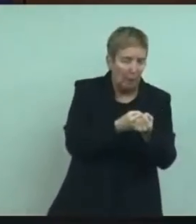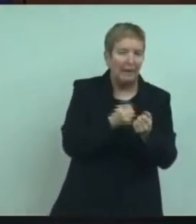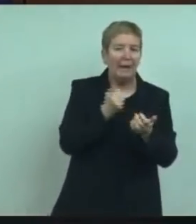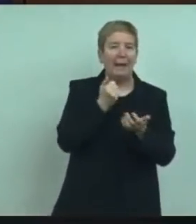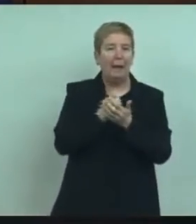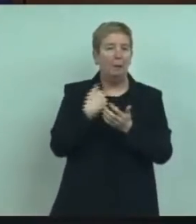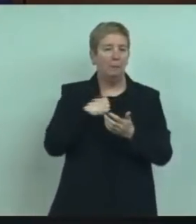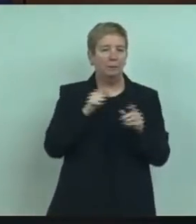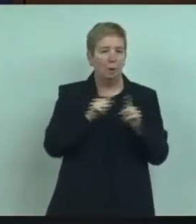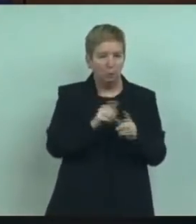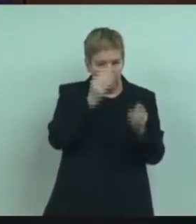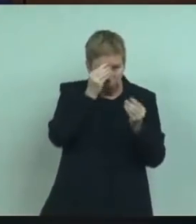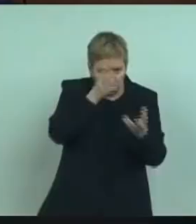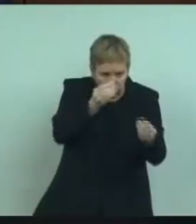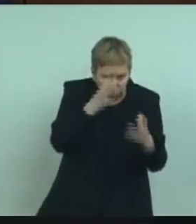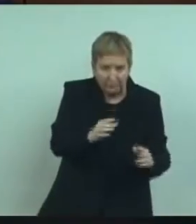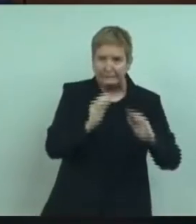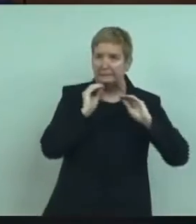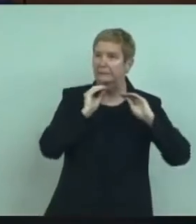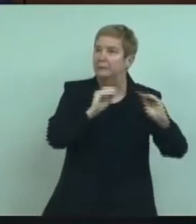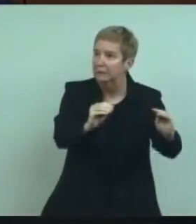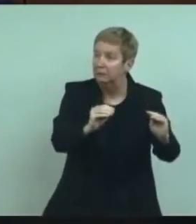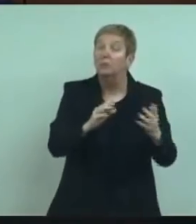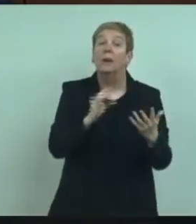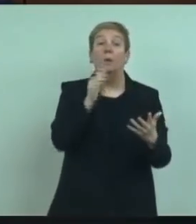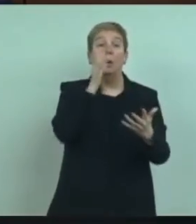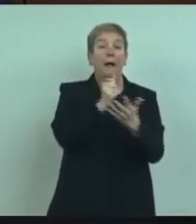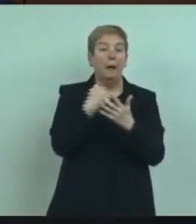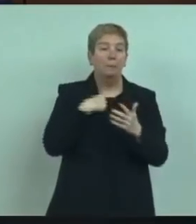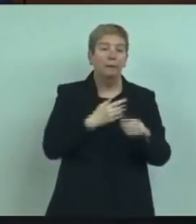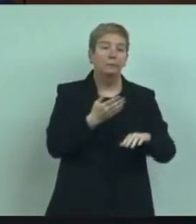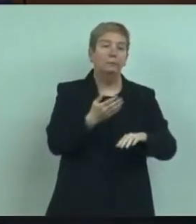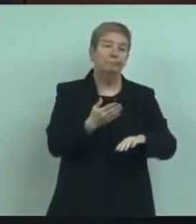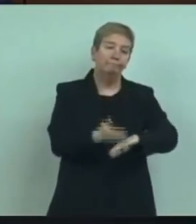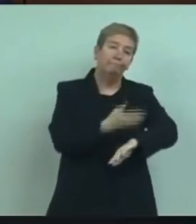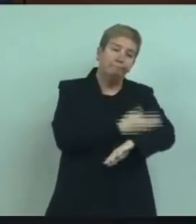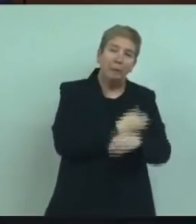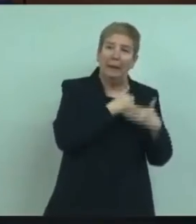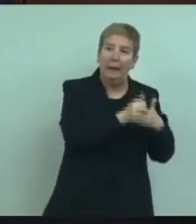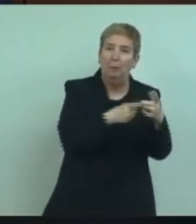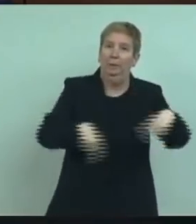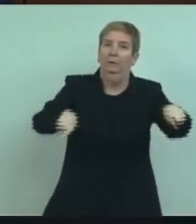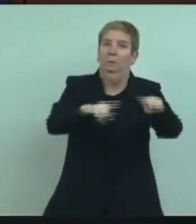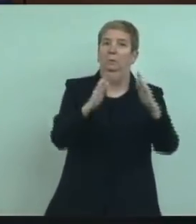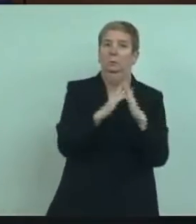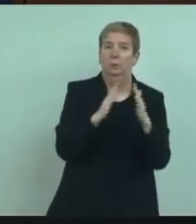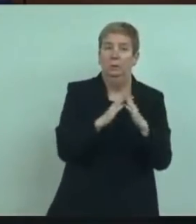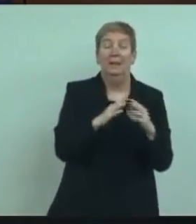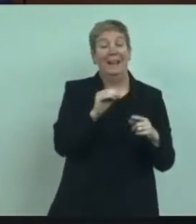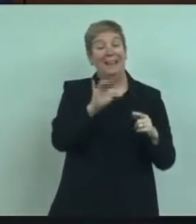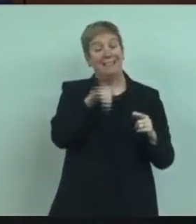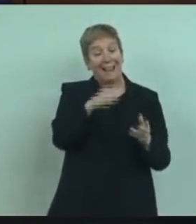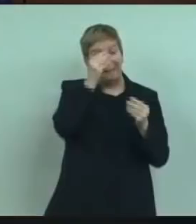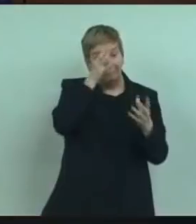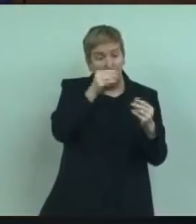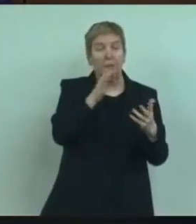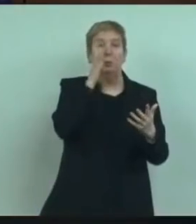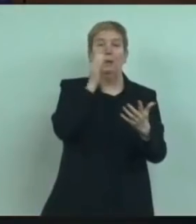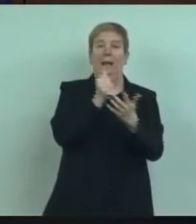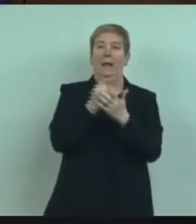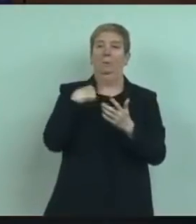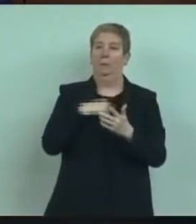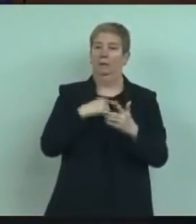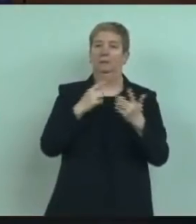better work to protect New Mexicans. And quite frankly, this data will be incredibly important over a